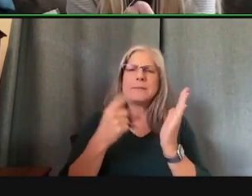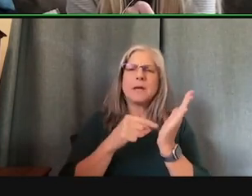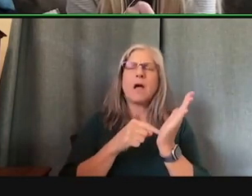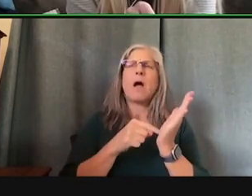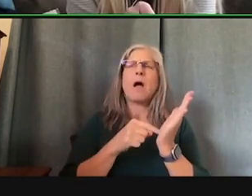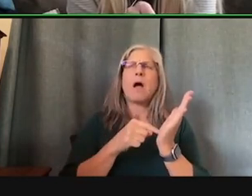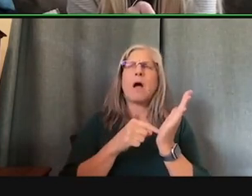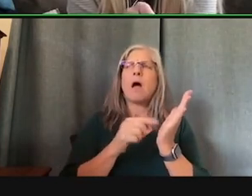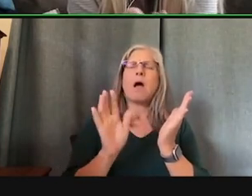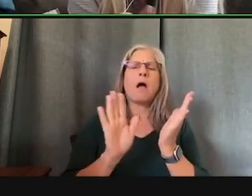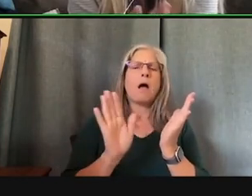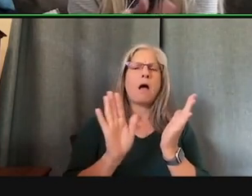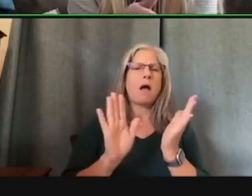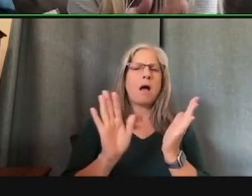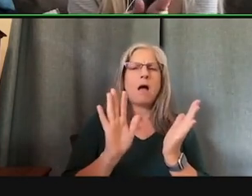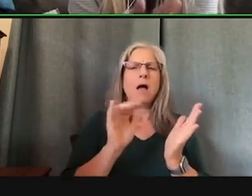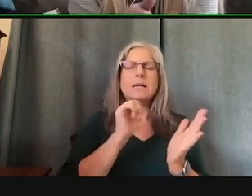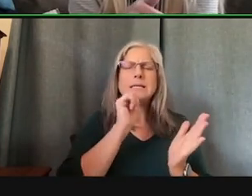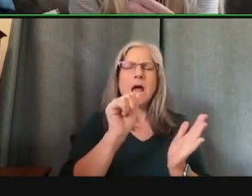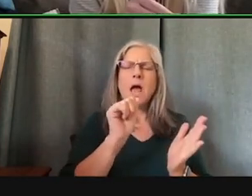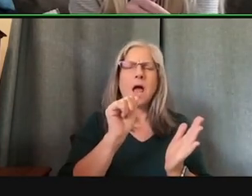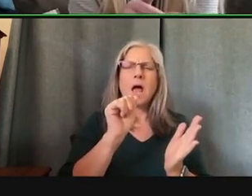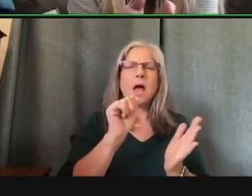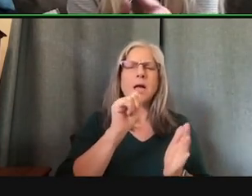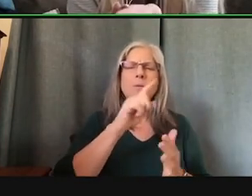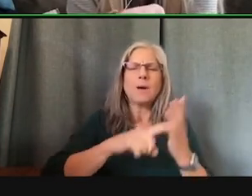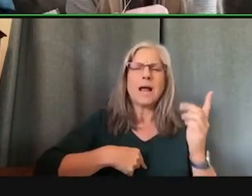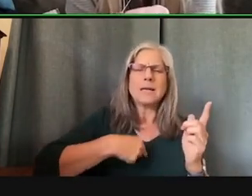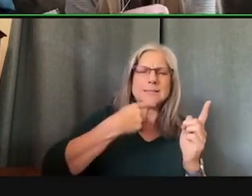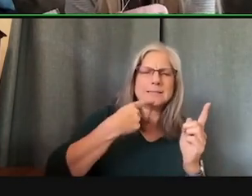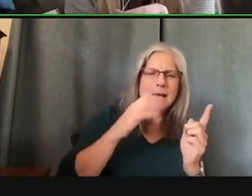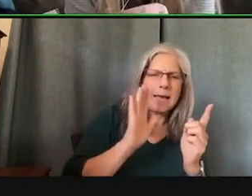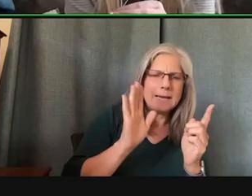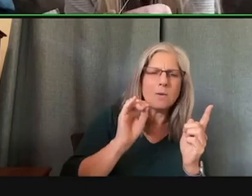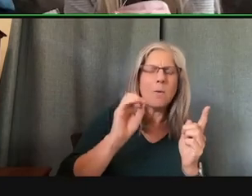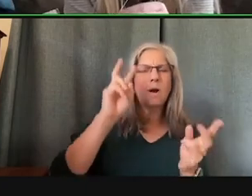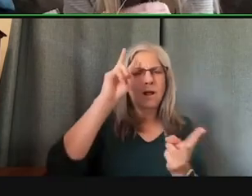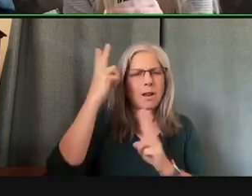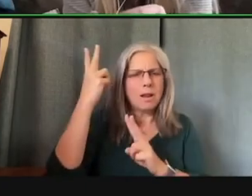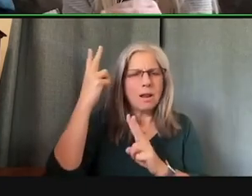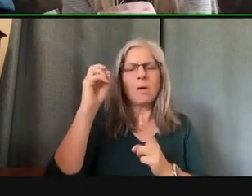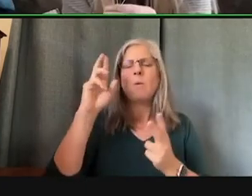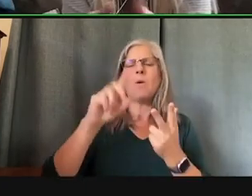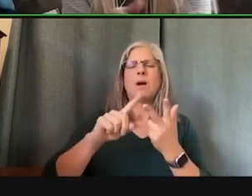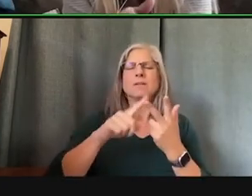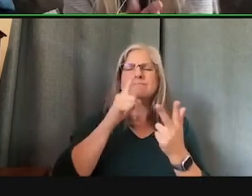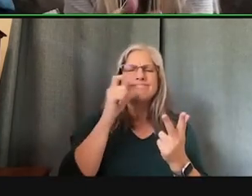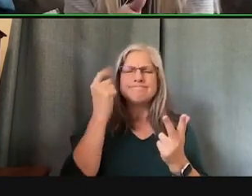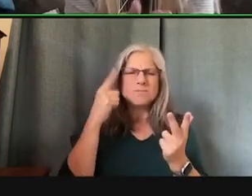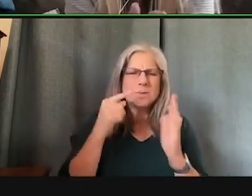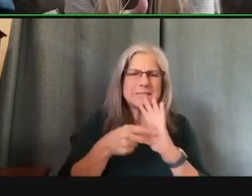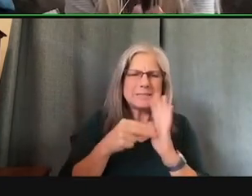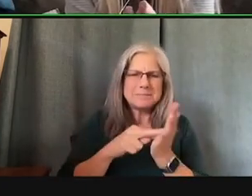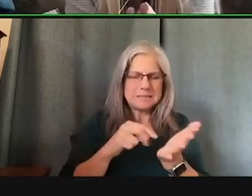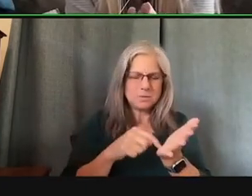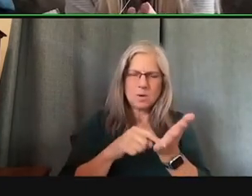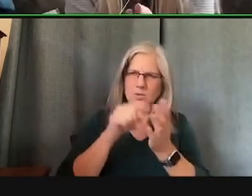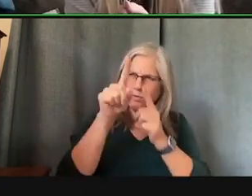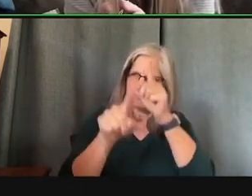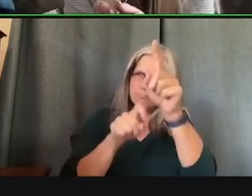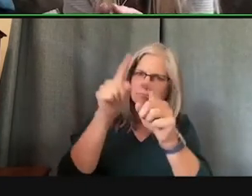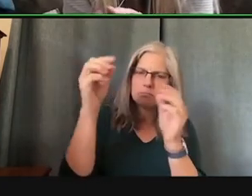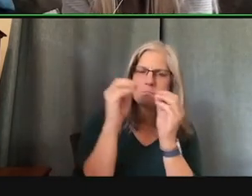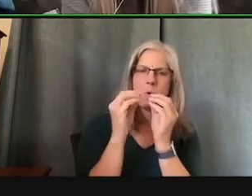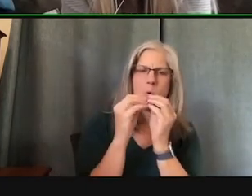levels and go, oh, that's not quite what I said, or I don't understand what this means. And you kind of want to ask a